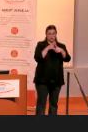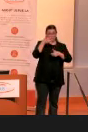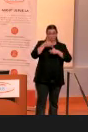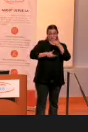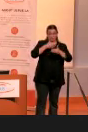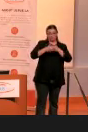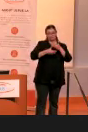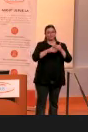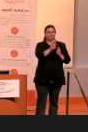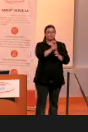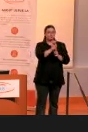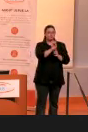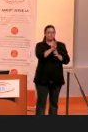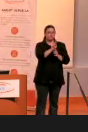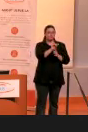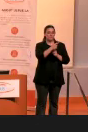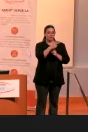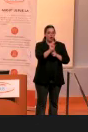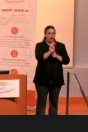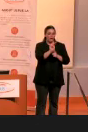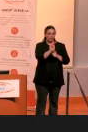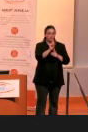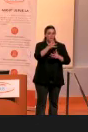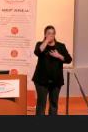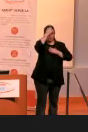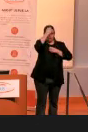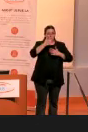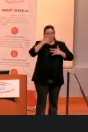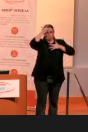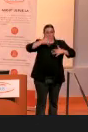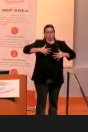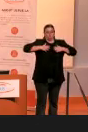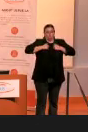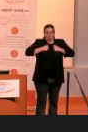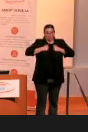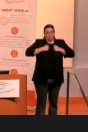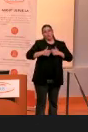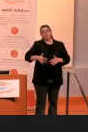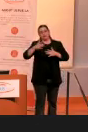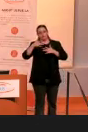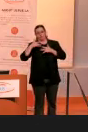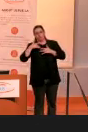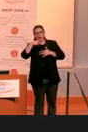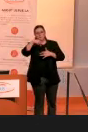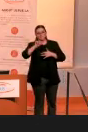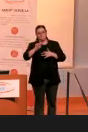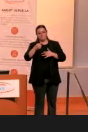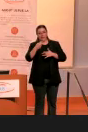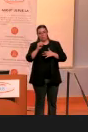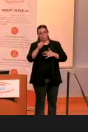called benign autoimmunity and then pathogenic autoimmunity, where let's say anti-SM,